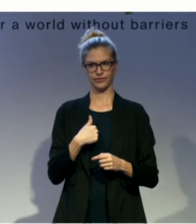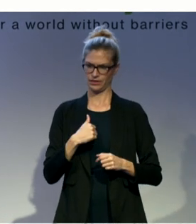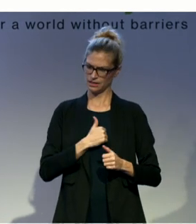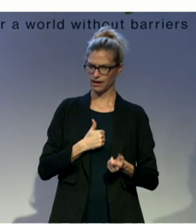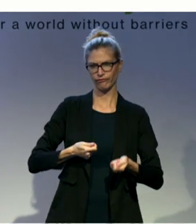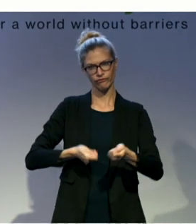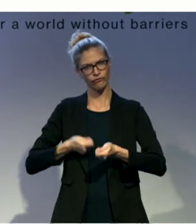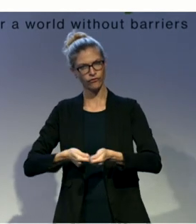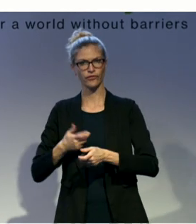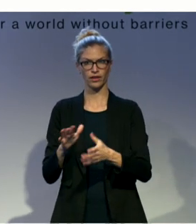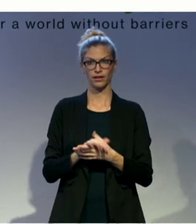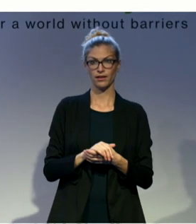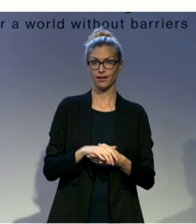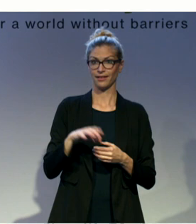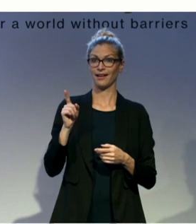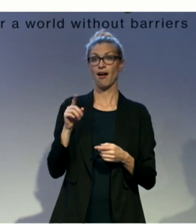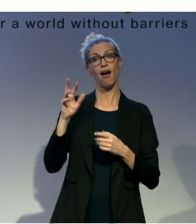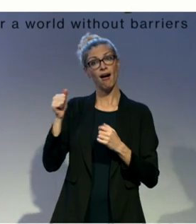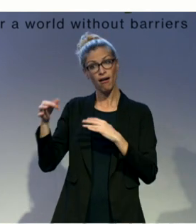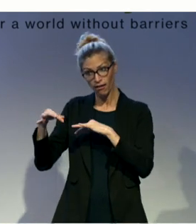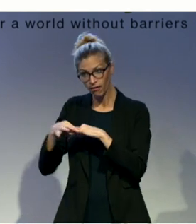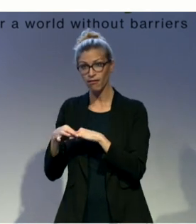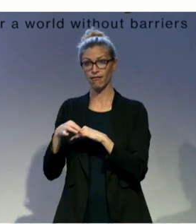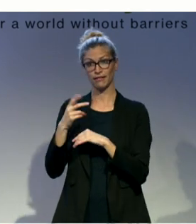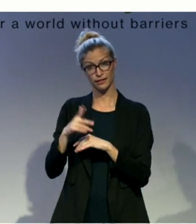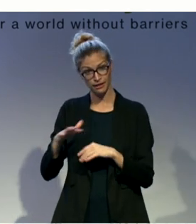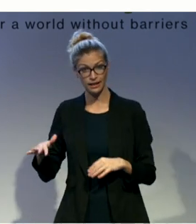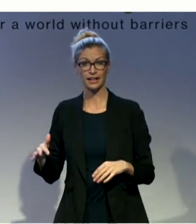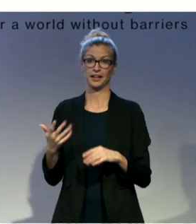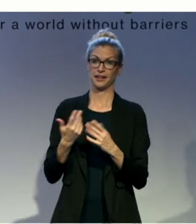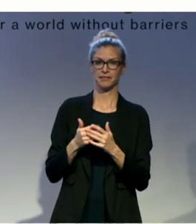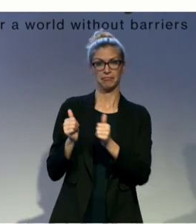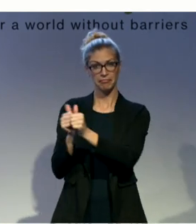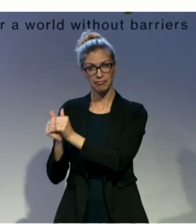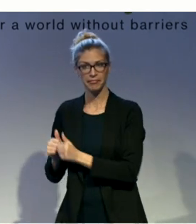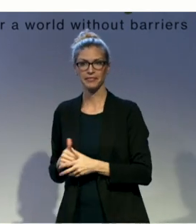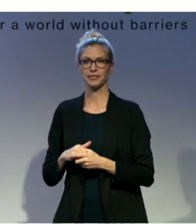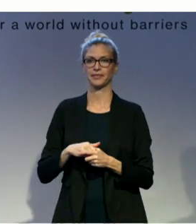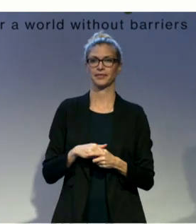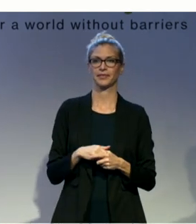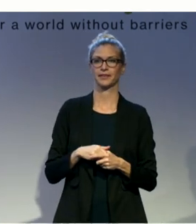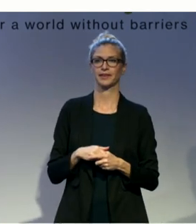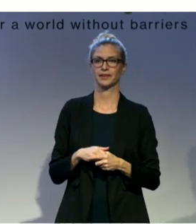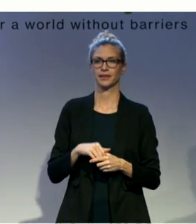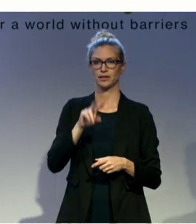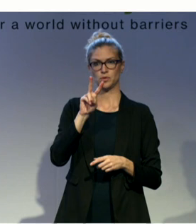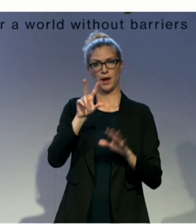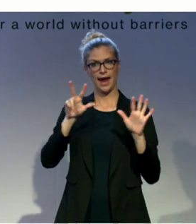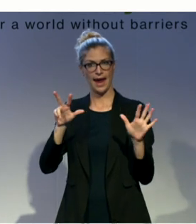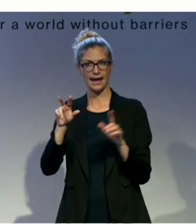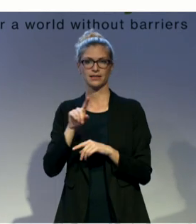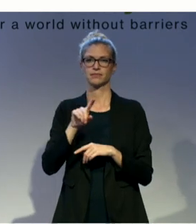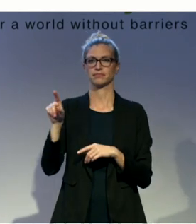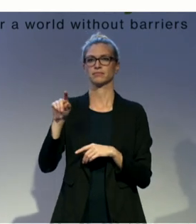couples. Age range is from 28 to 68 years old. In some apartments, pet animals such as dogs,